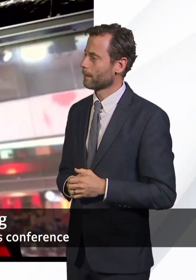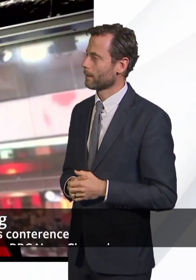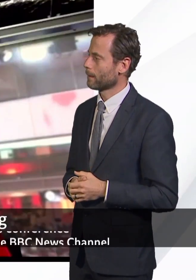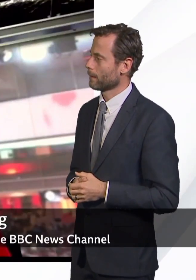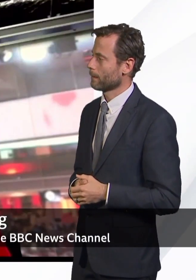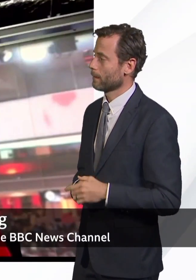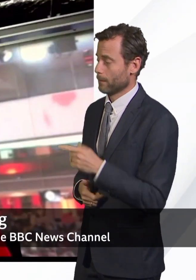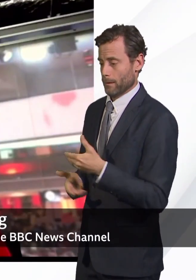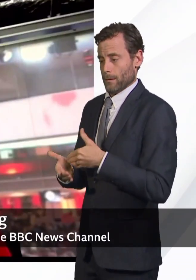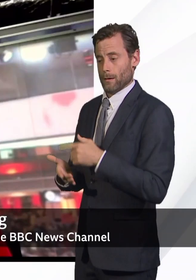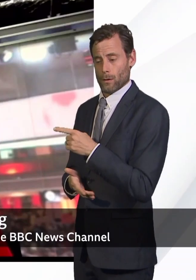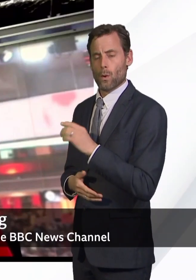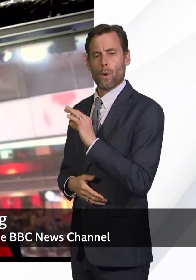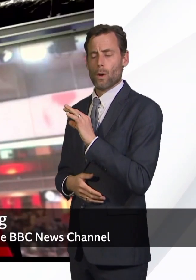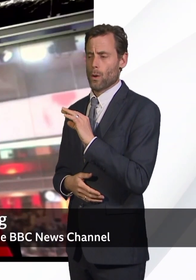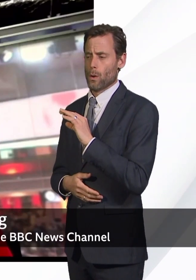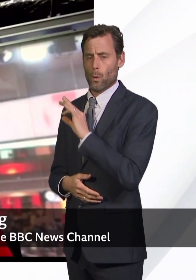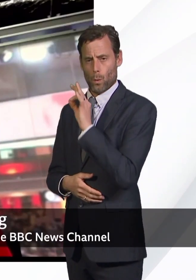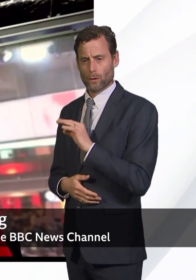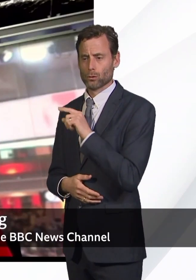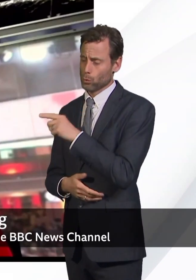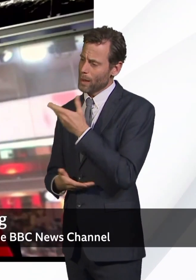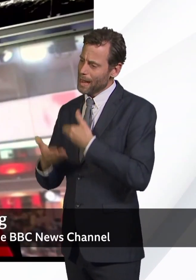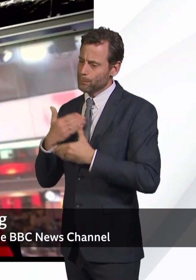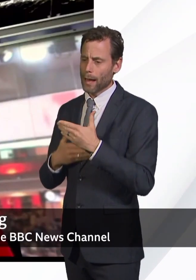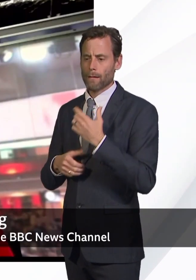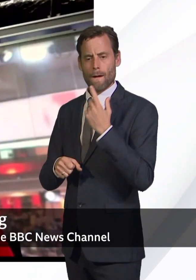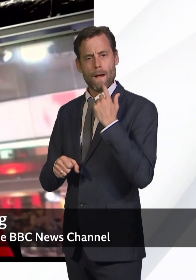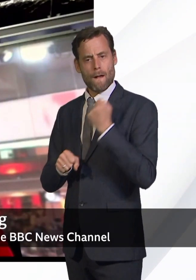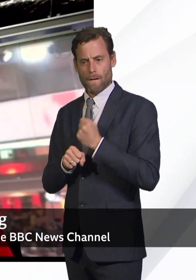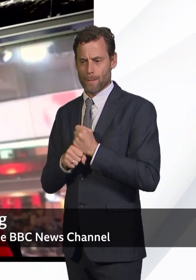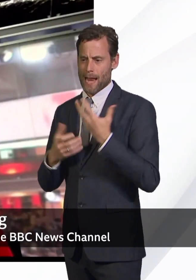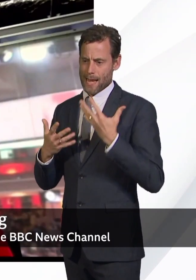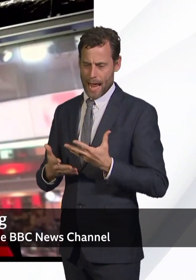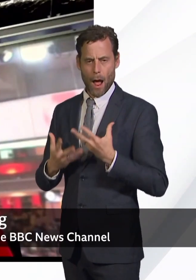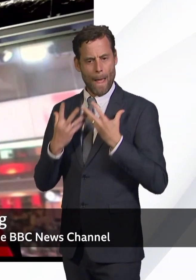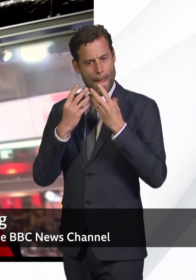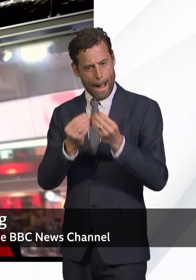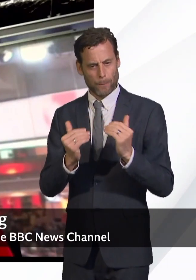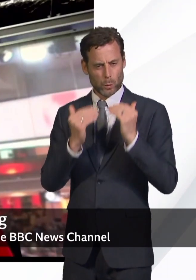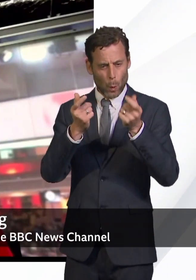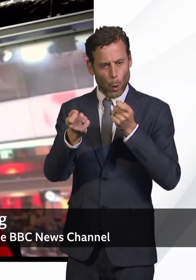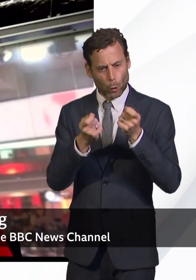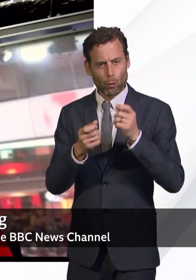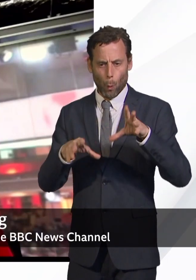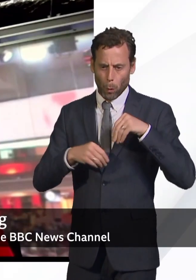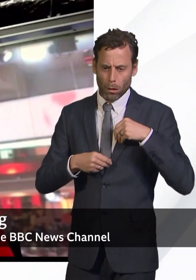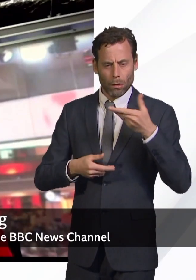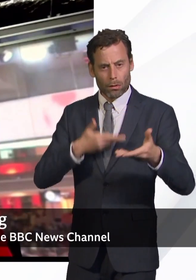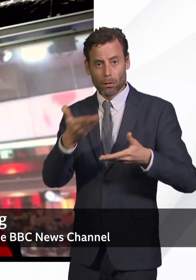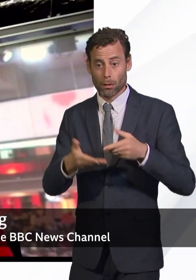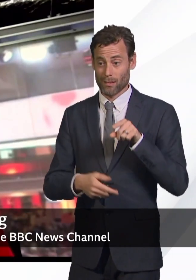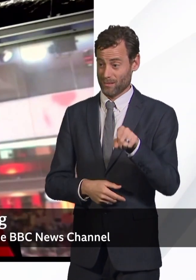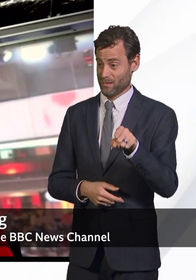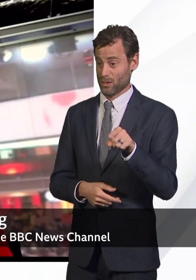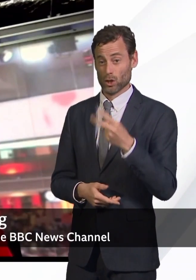the actions that the government's announcing today, but we are now 2 months since the first case was recorded in a care home, and there aren't enough